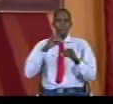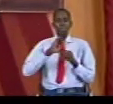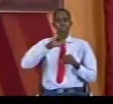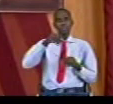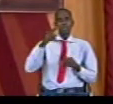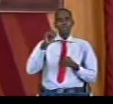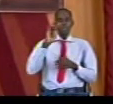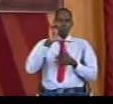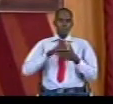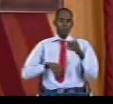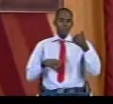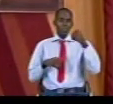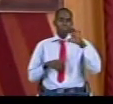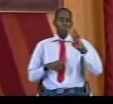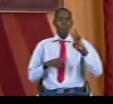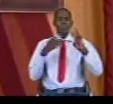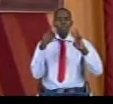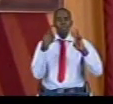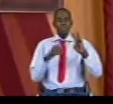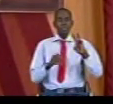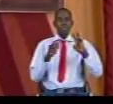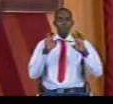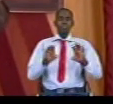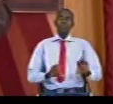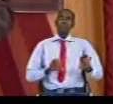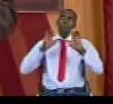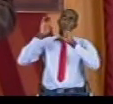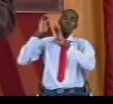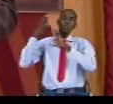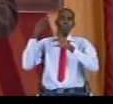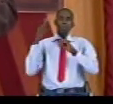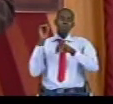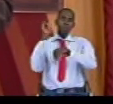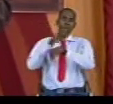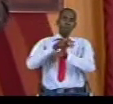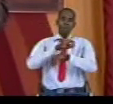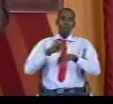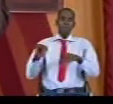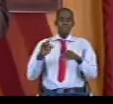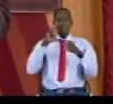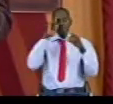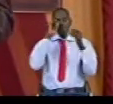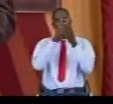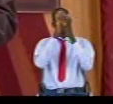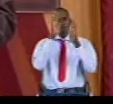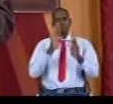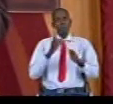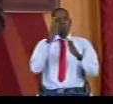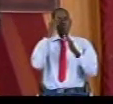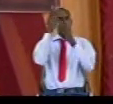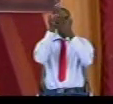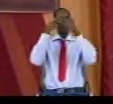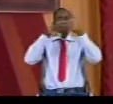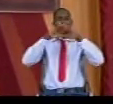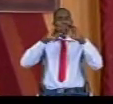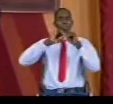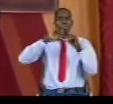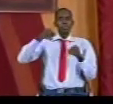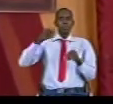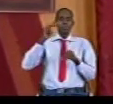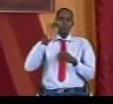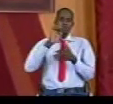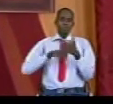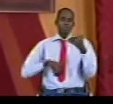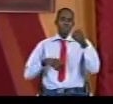17, the dedication of overcoming saints for heaven. In John chapter 17, verse 11, and